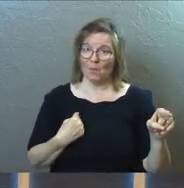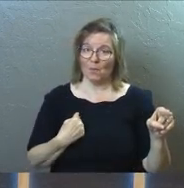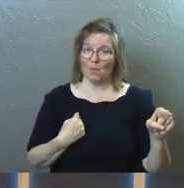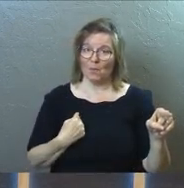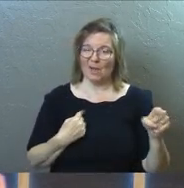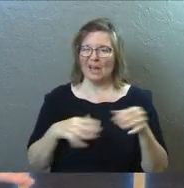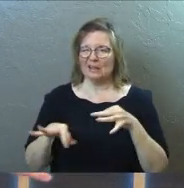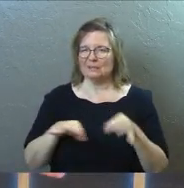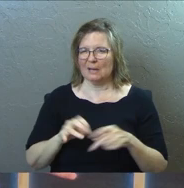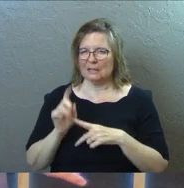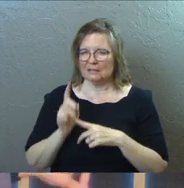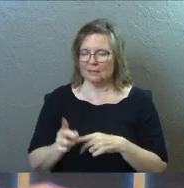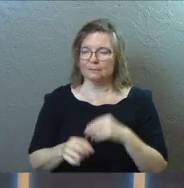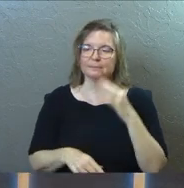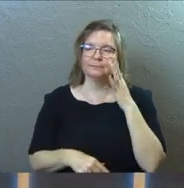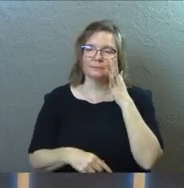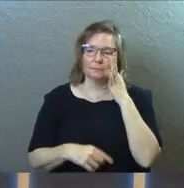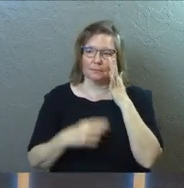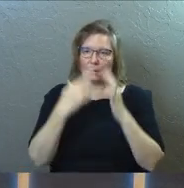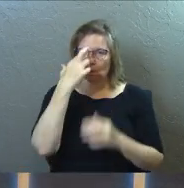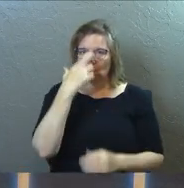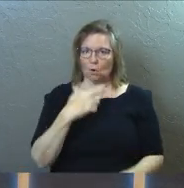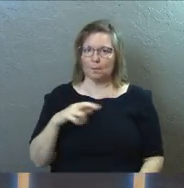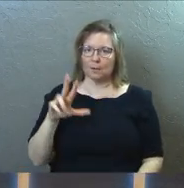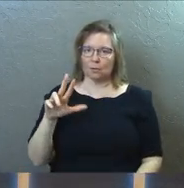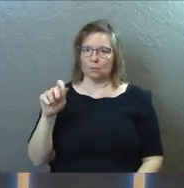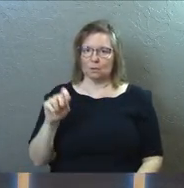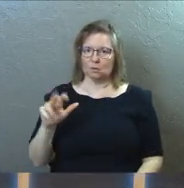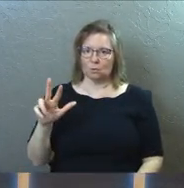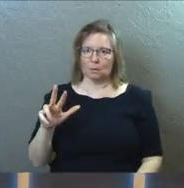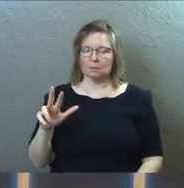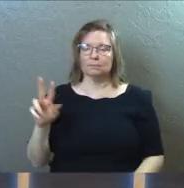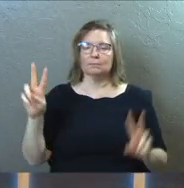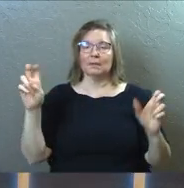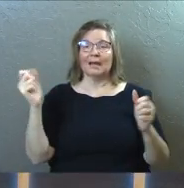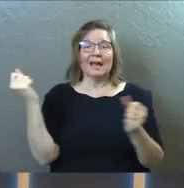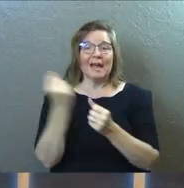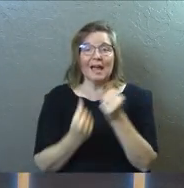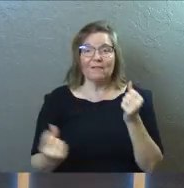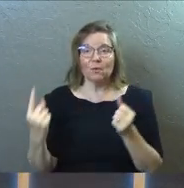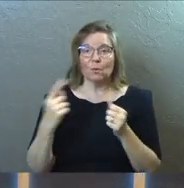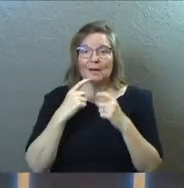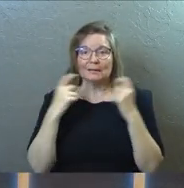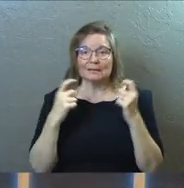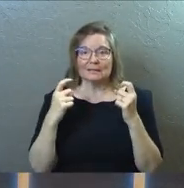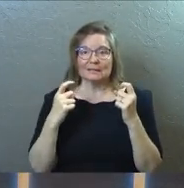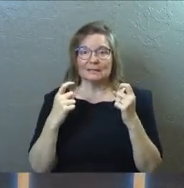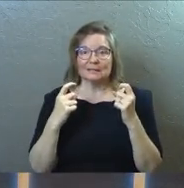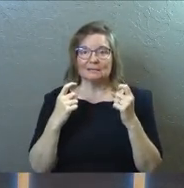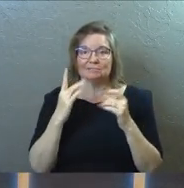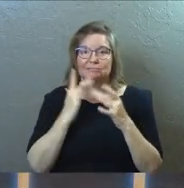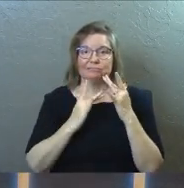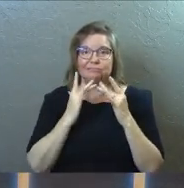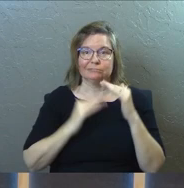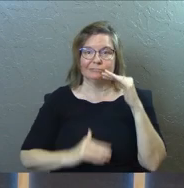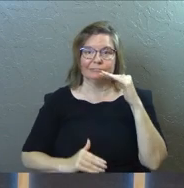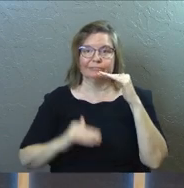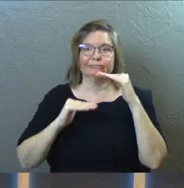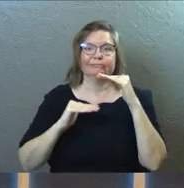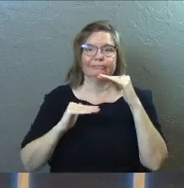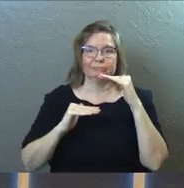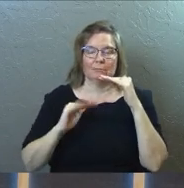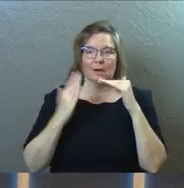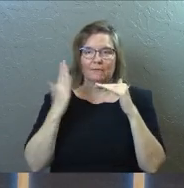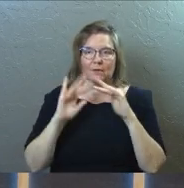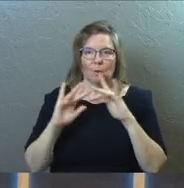that in a second. But this comes from Romans 3:23. For everyone has sinned and fallen short of the glory of God. Some of you